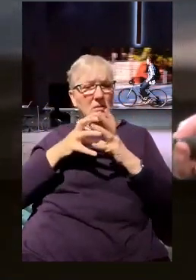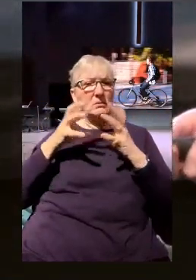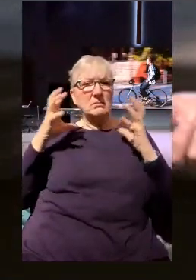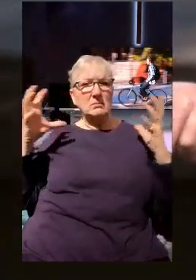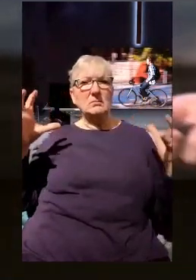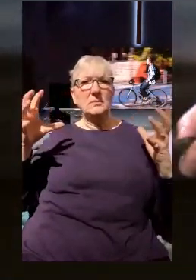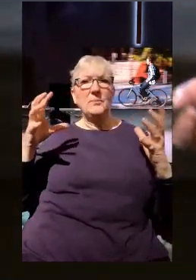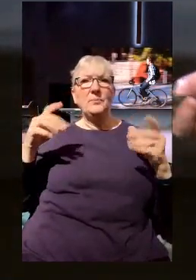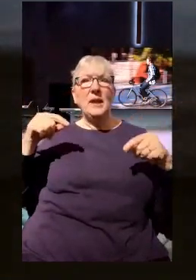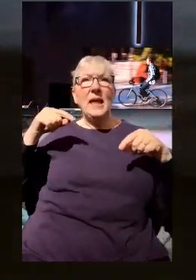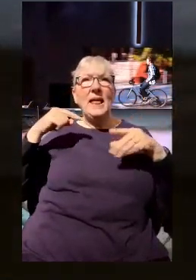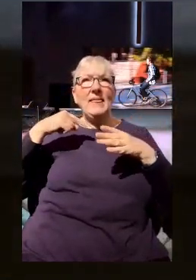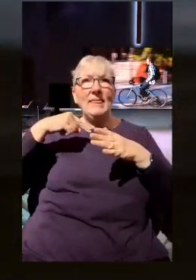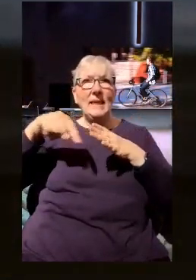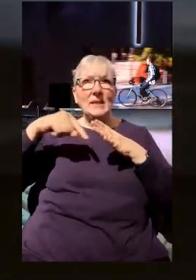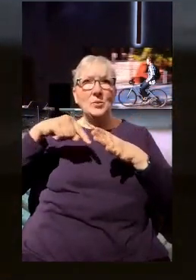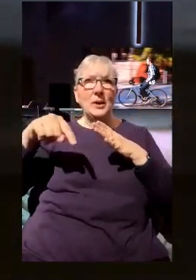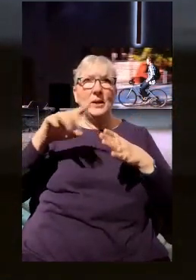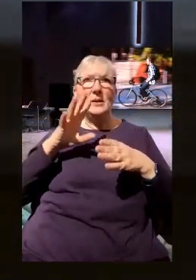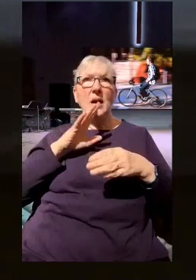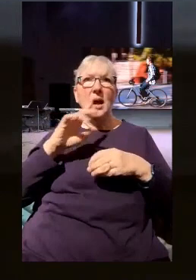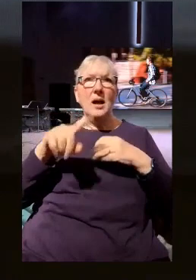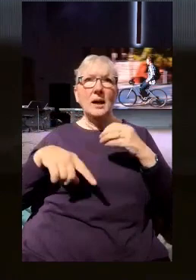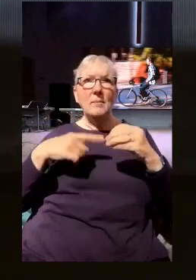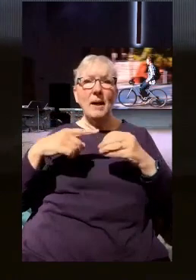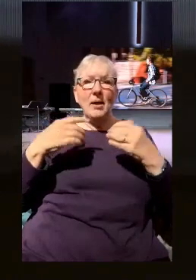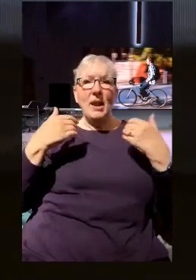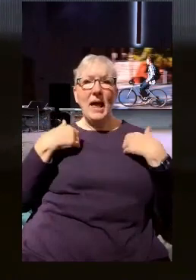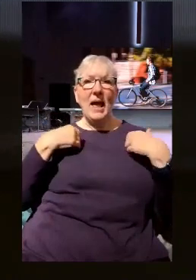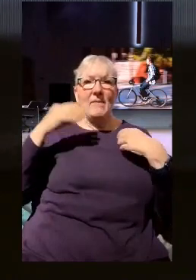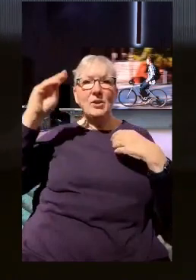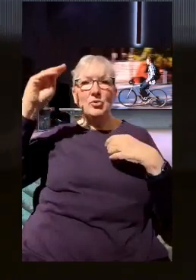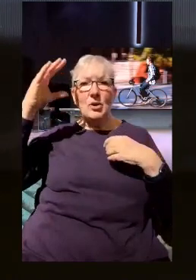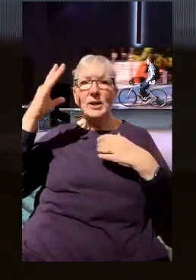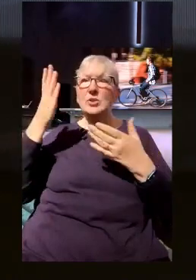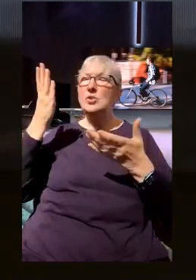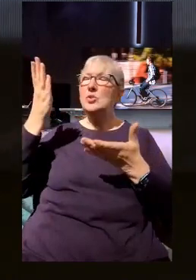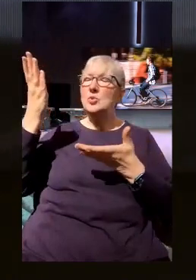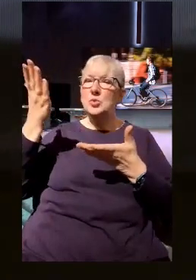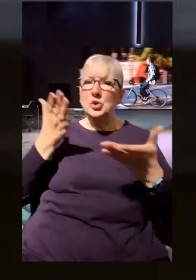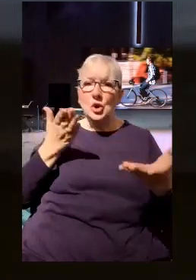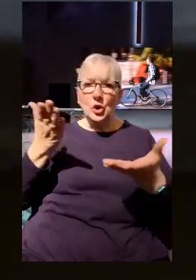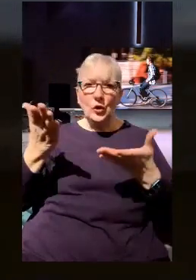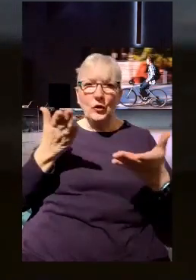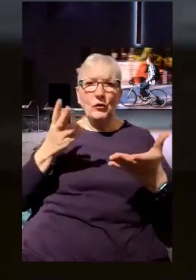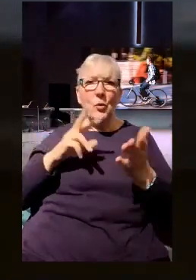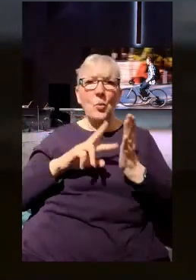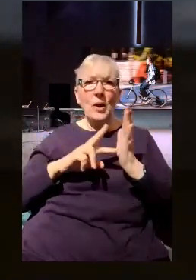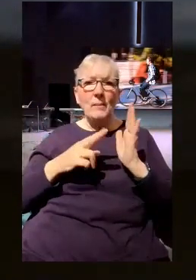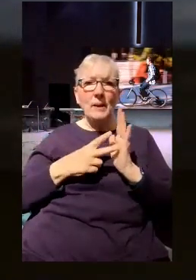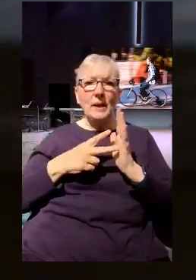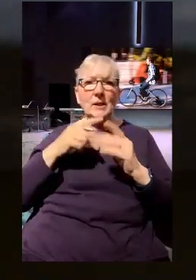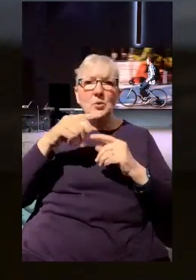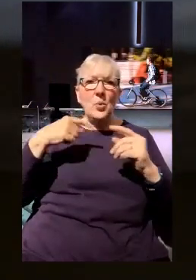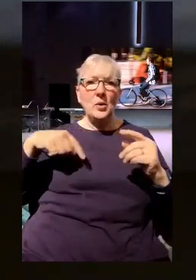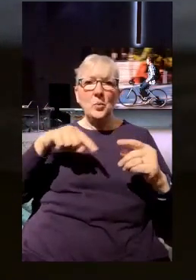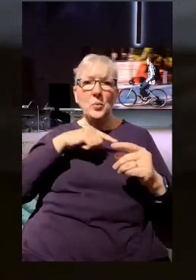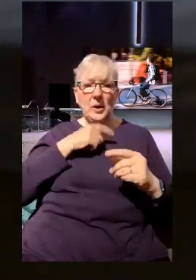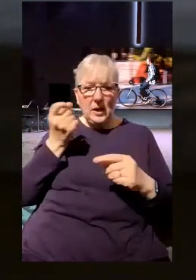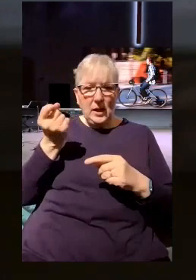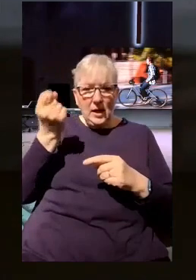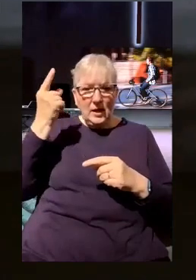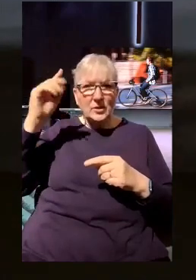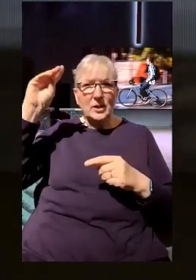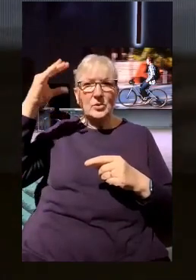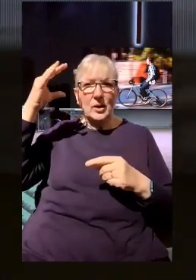we are going to talk about having the grace to serve. What it means when we understand grace and we allow